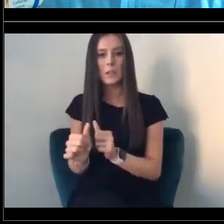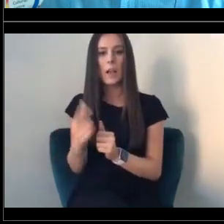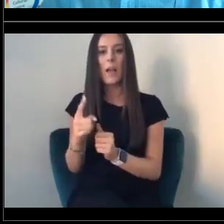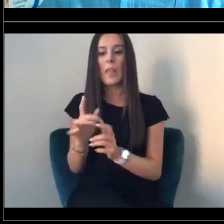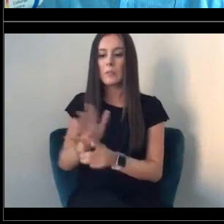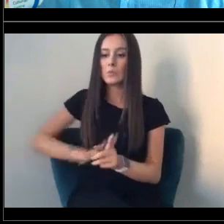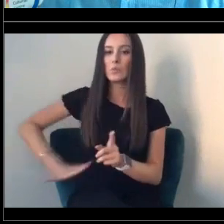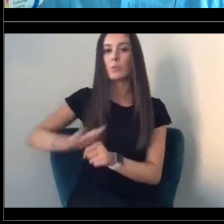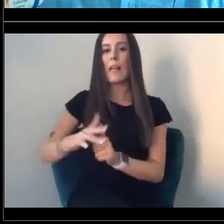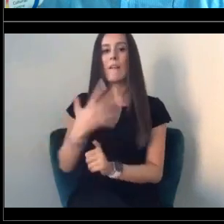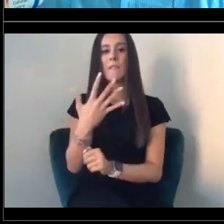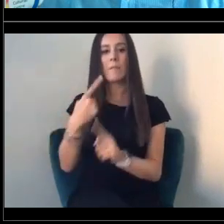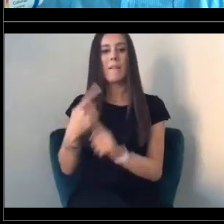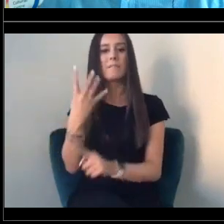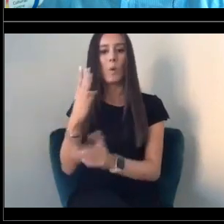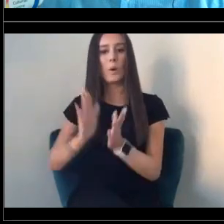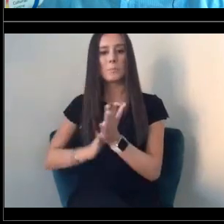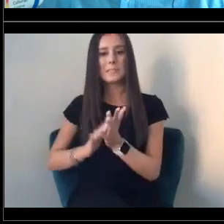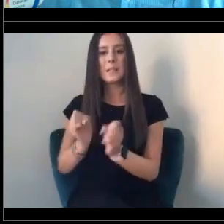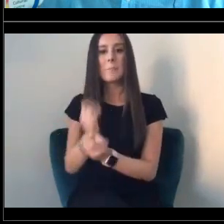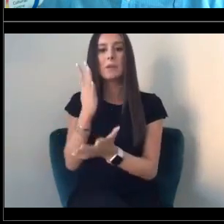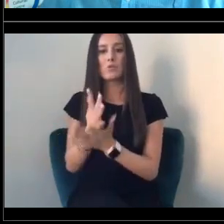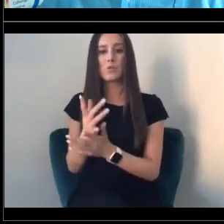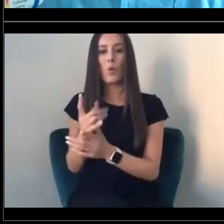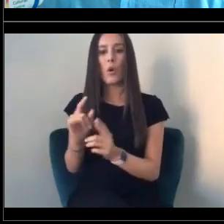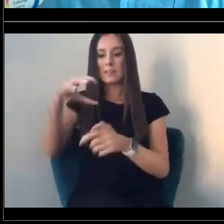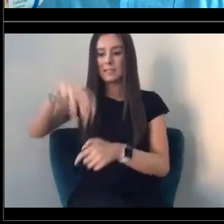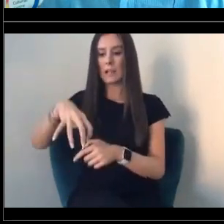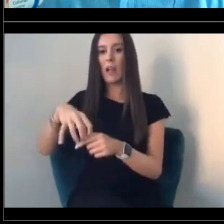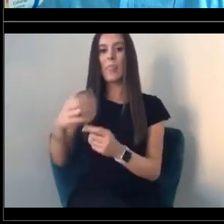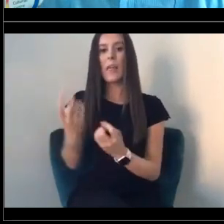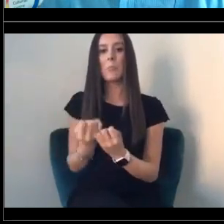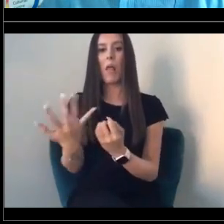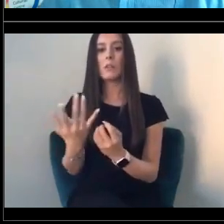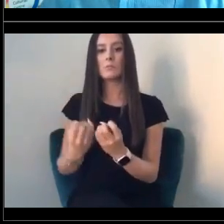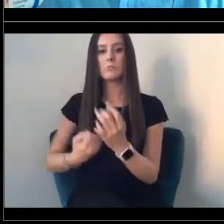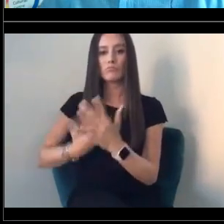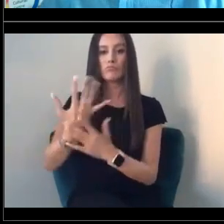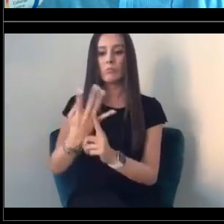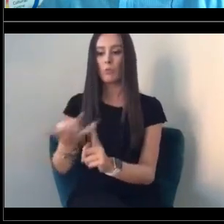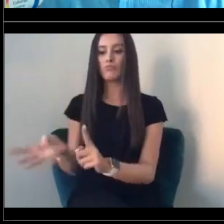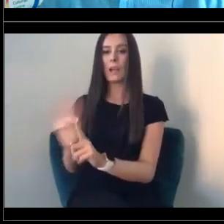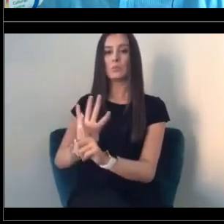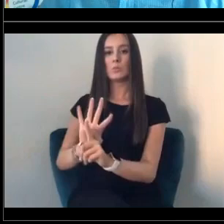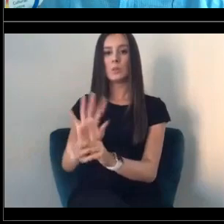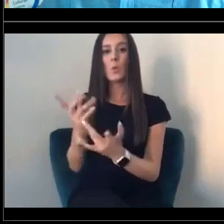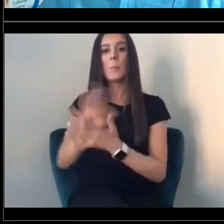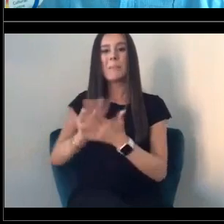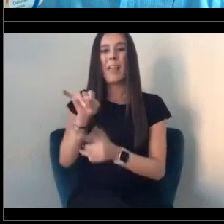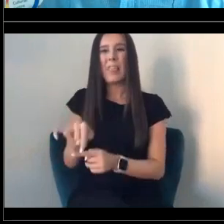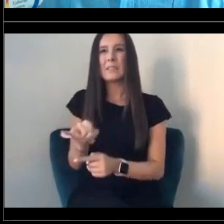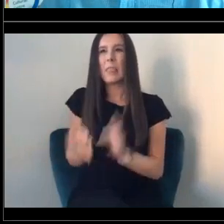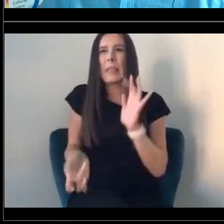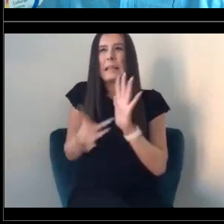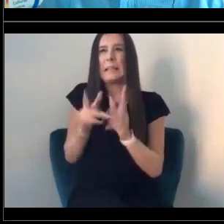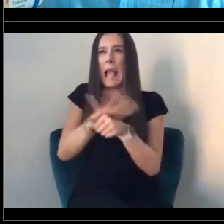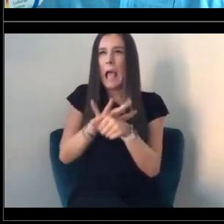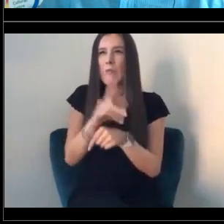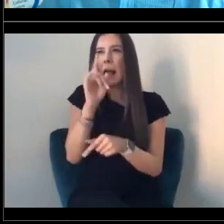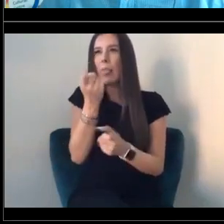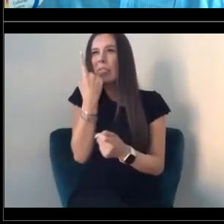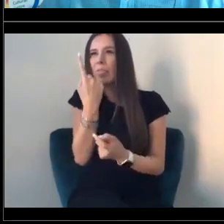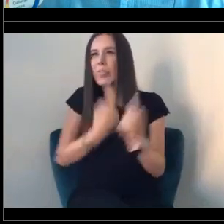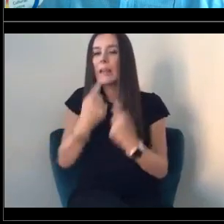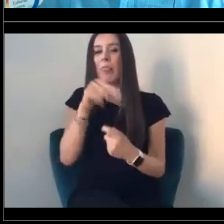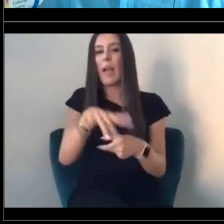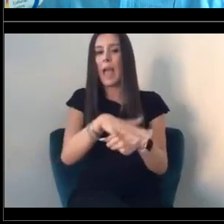meters to allow for planting around the outside of it. So those are the key things I can think of. But again, I would stress to